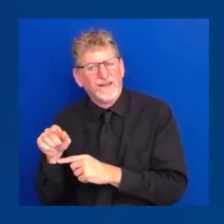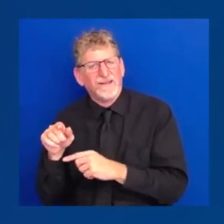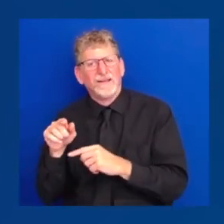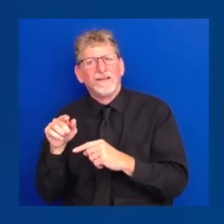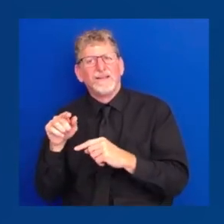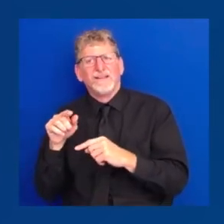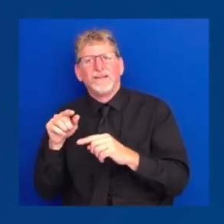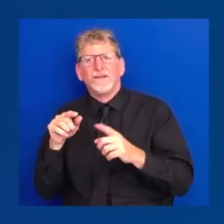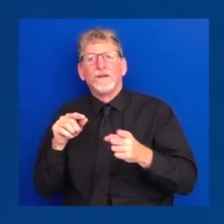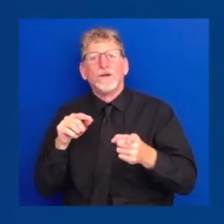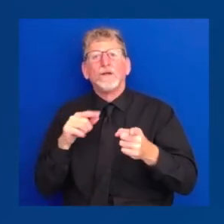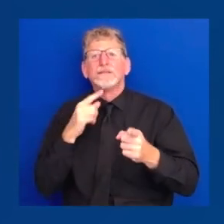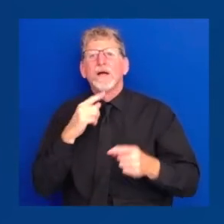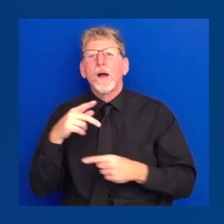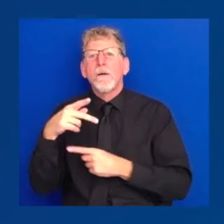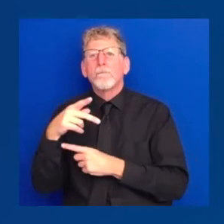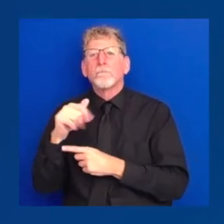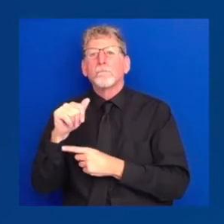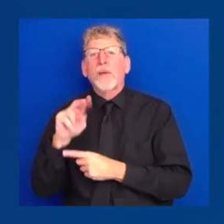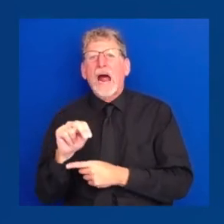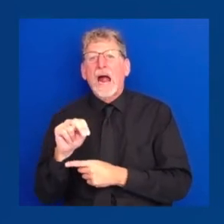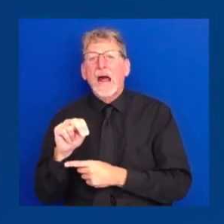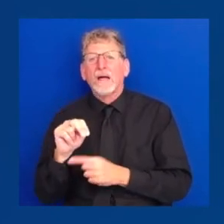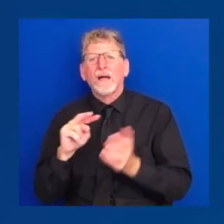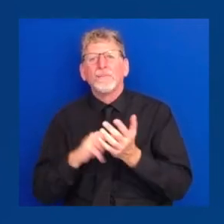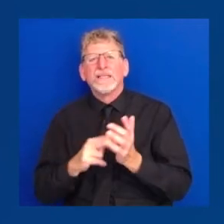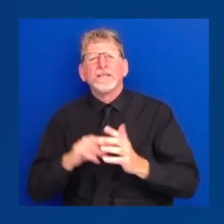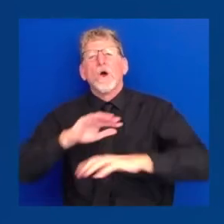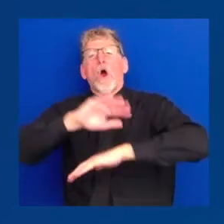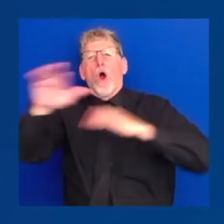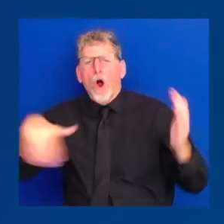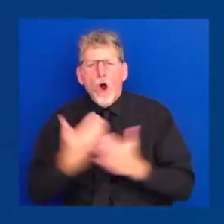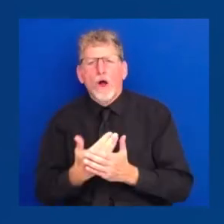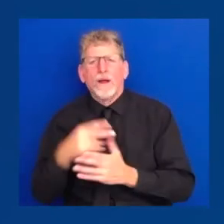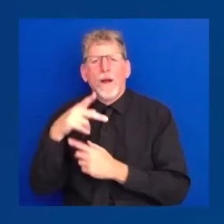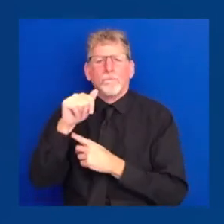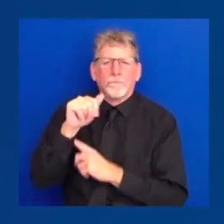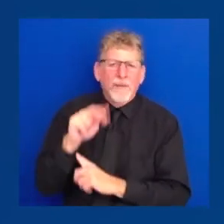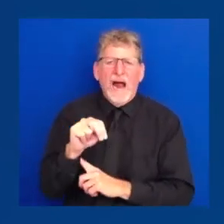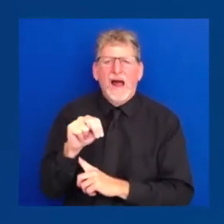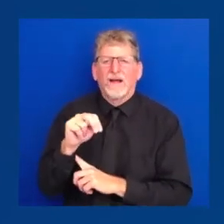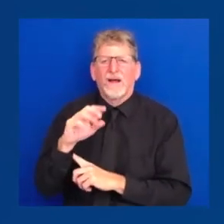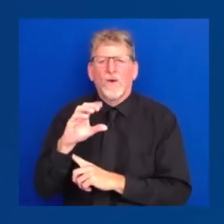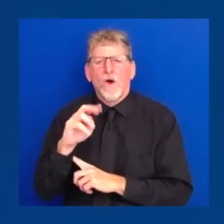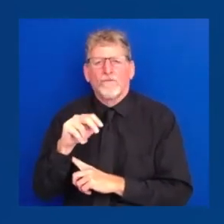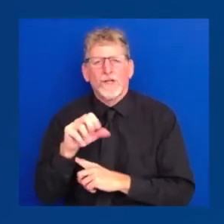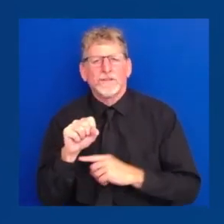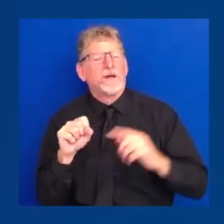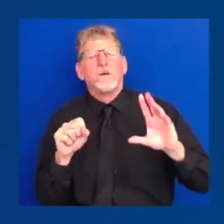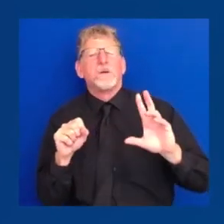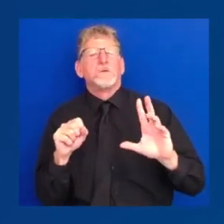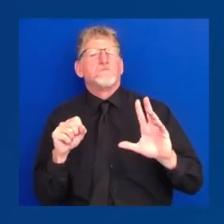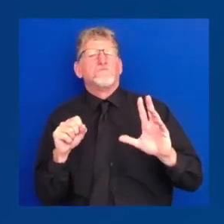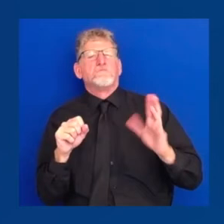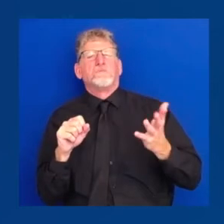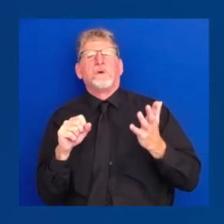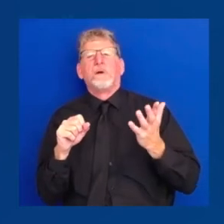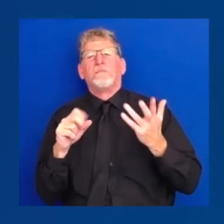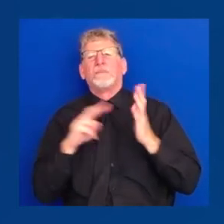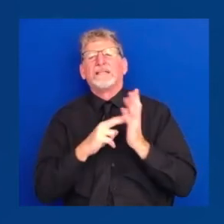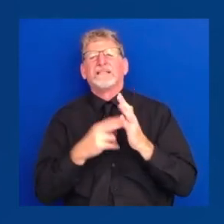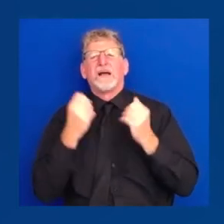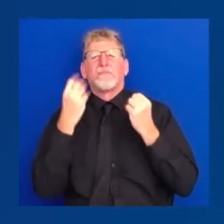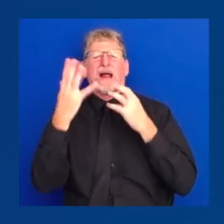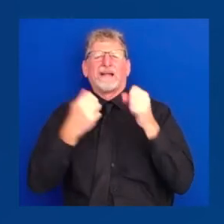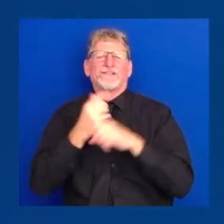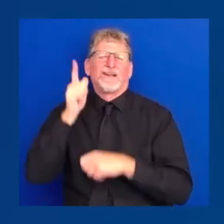aspirational, and if we ever get there, that will take years. But what we're focusing on first is a